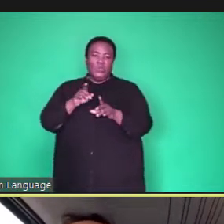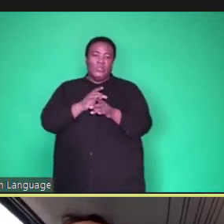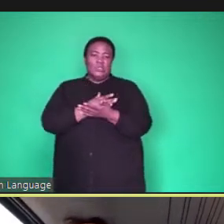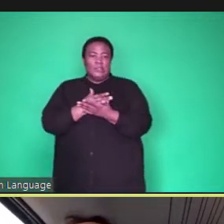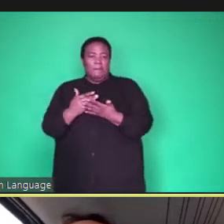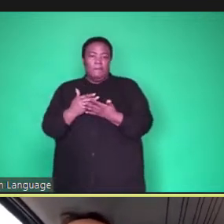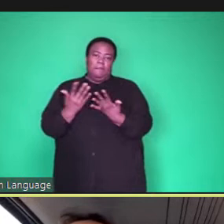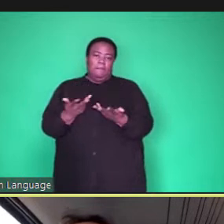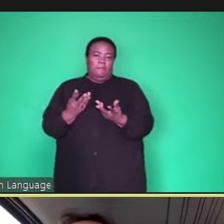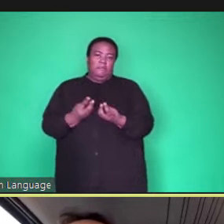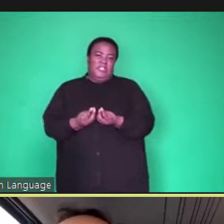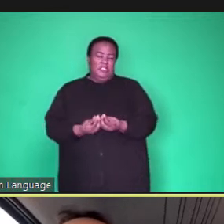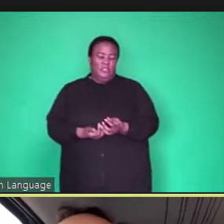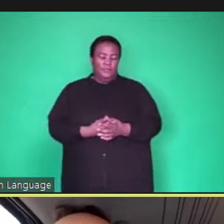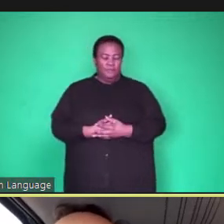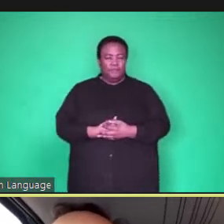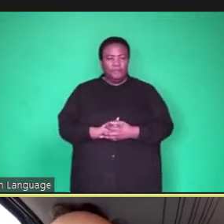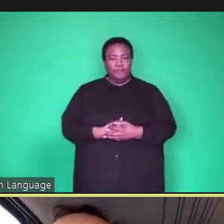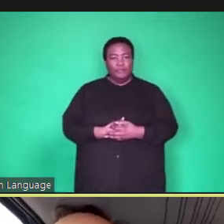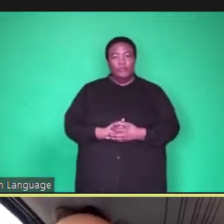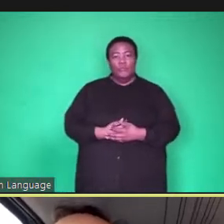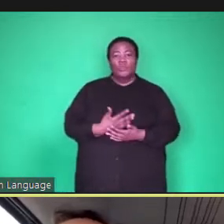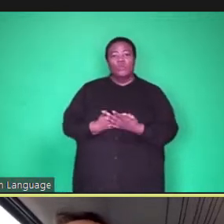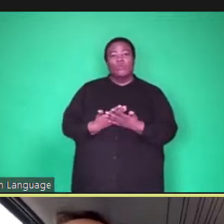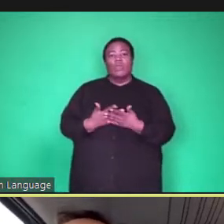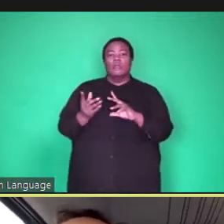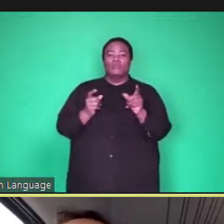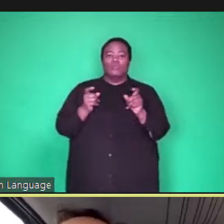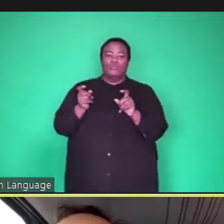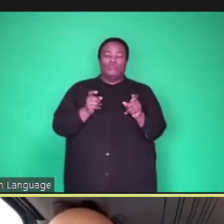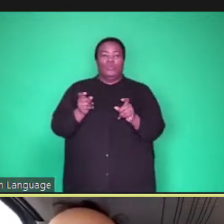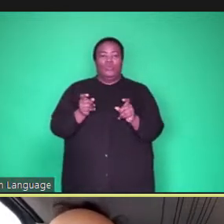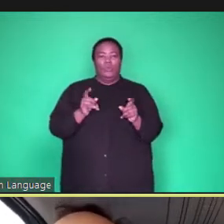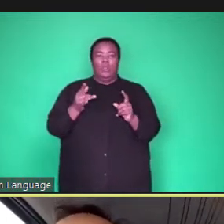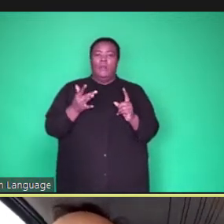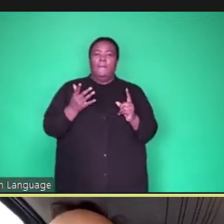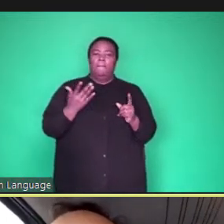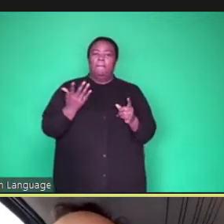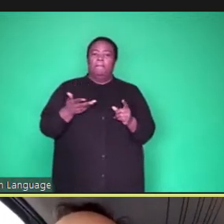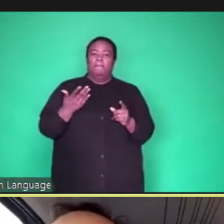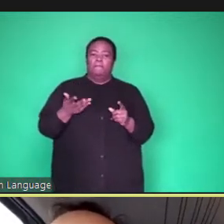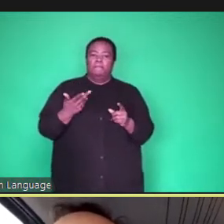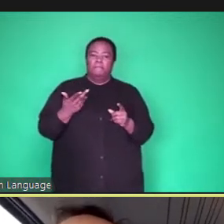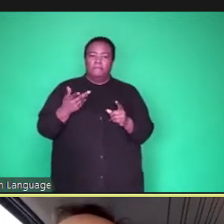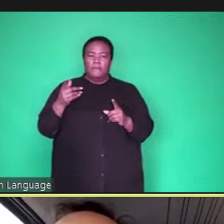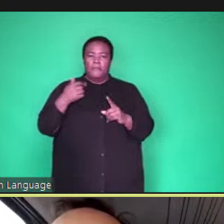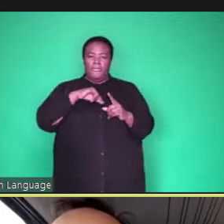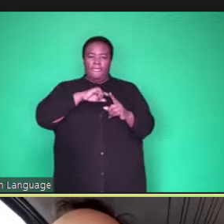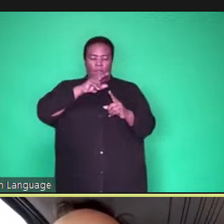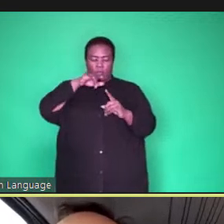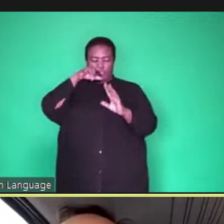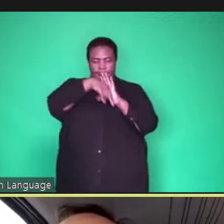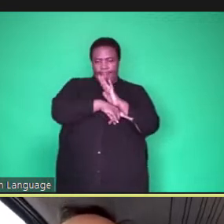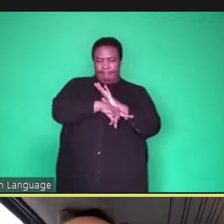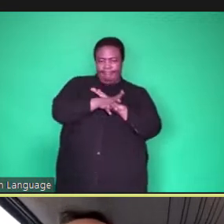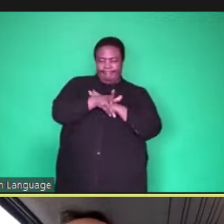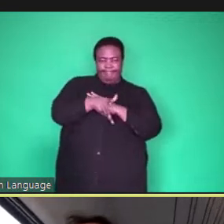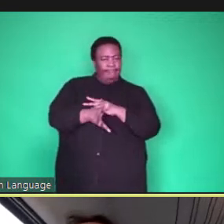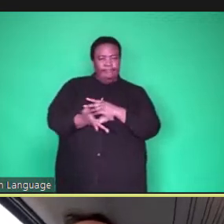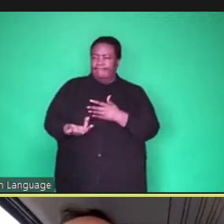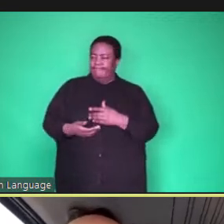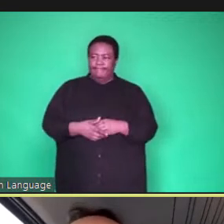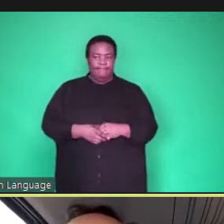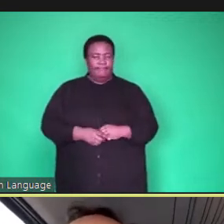biases. To control for some biases. I won't go into the details here.